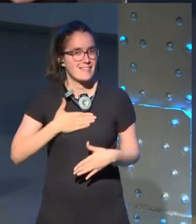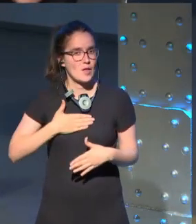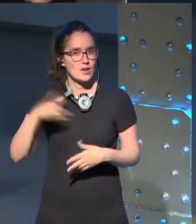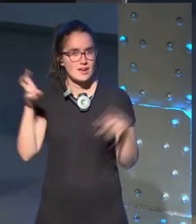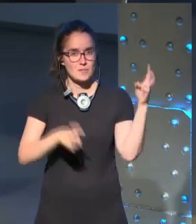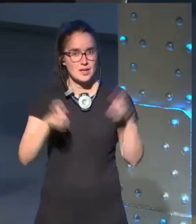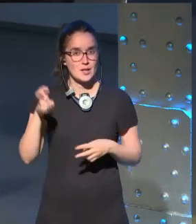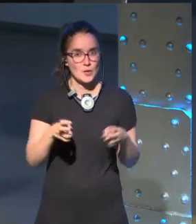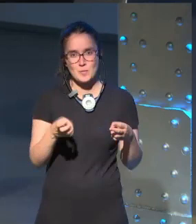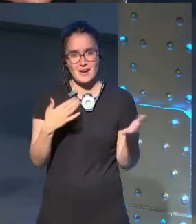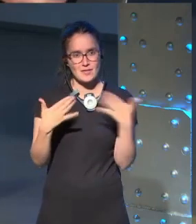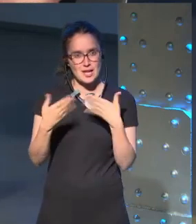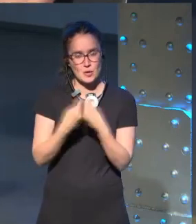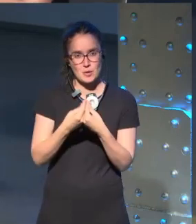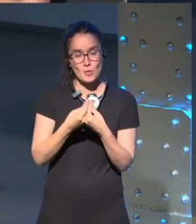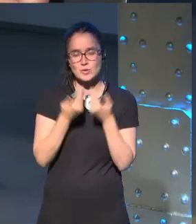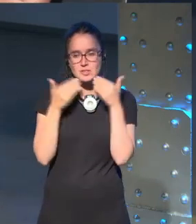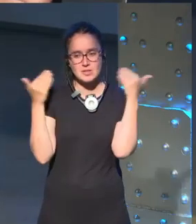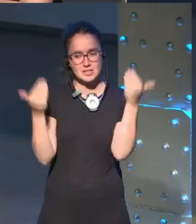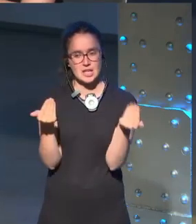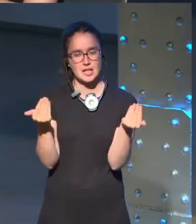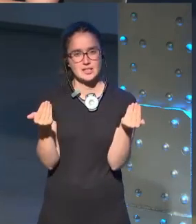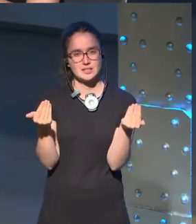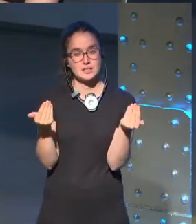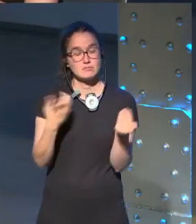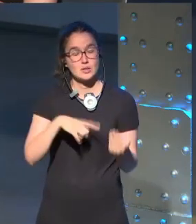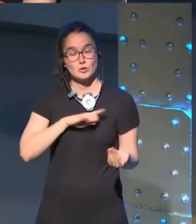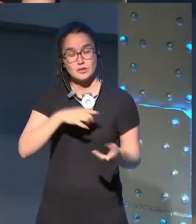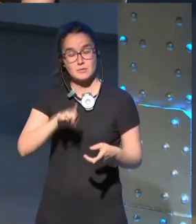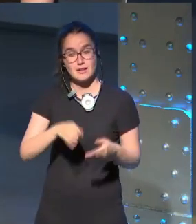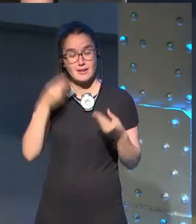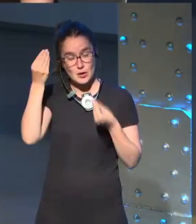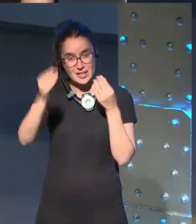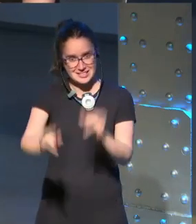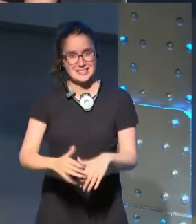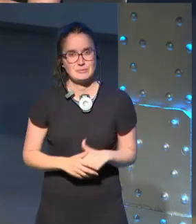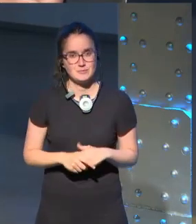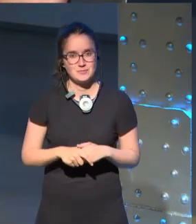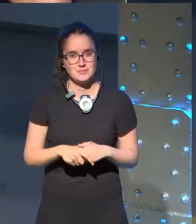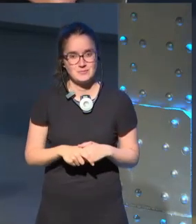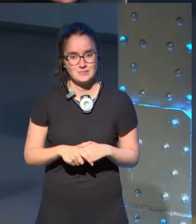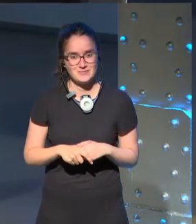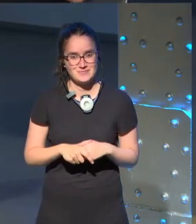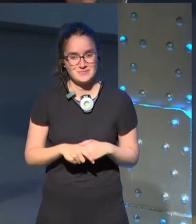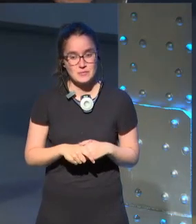so much. Y espero que su mujer se lo haya pasado igual. And I hope that your wife has had a great experience with us.